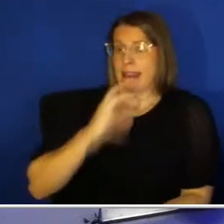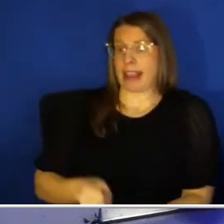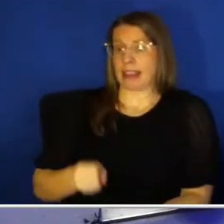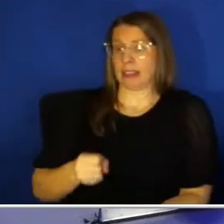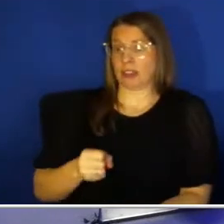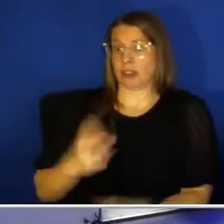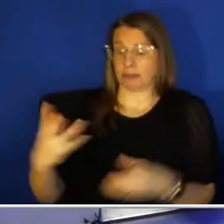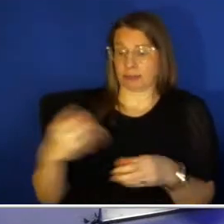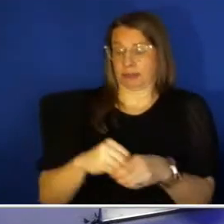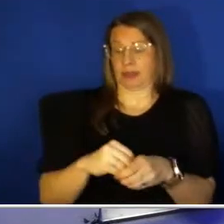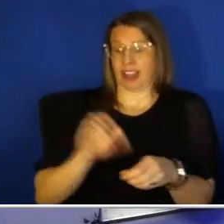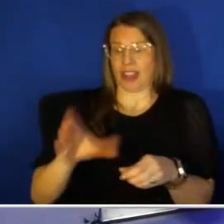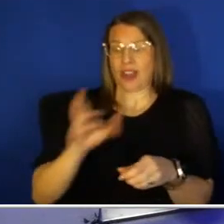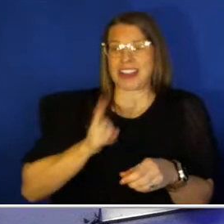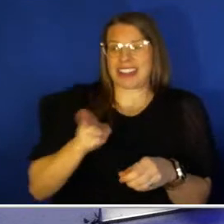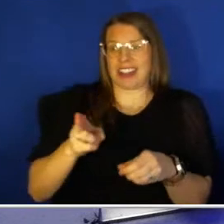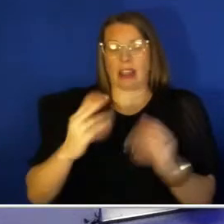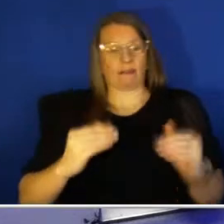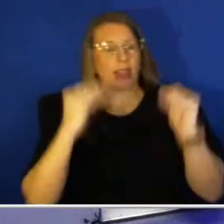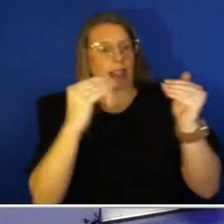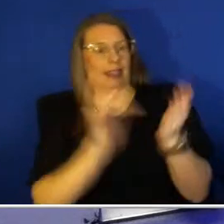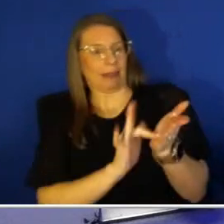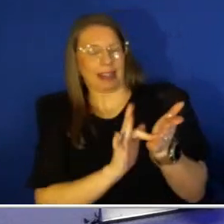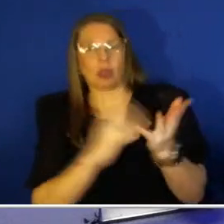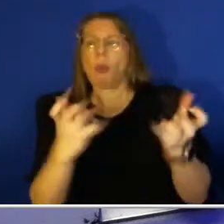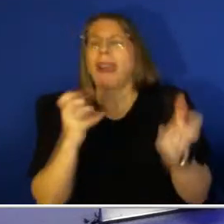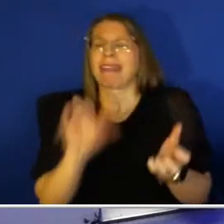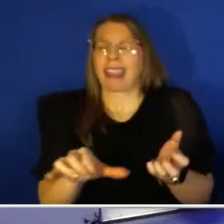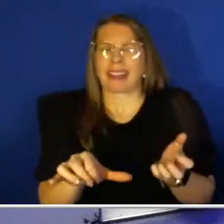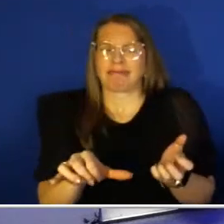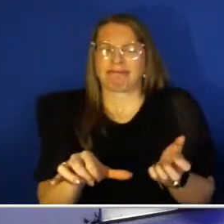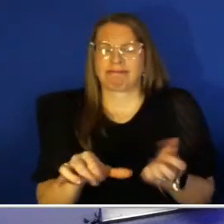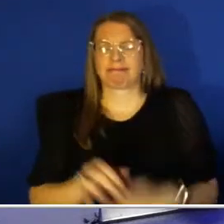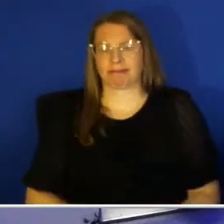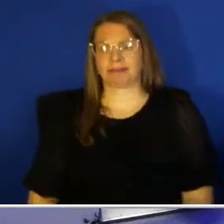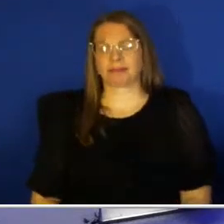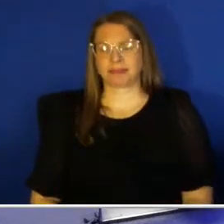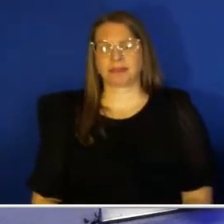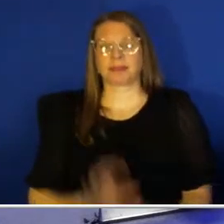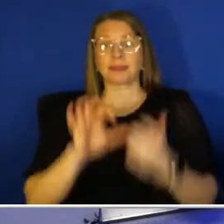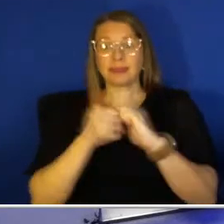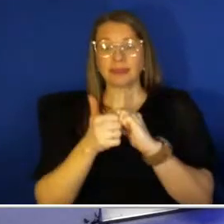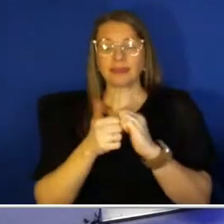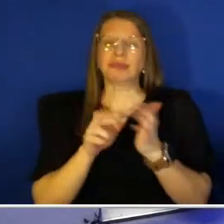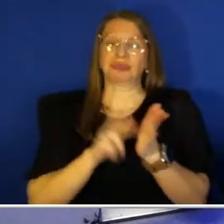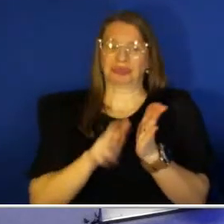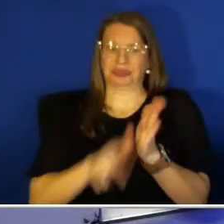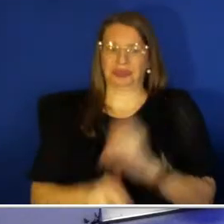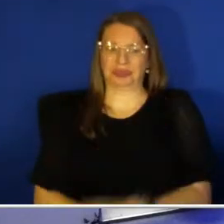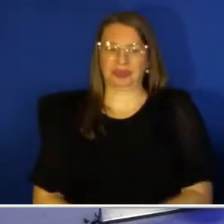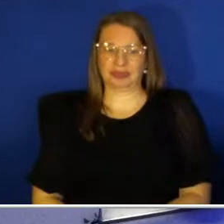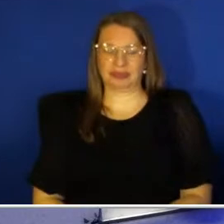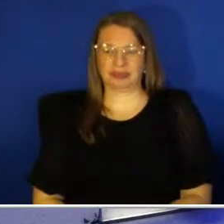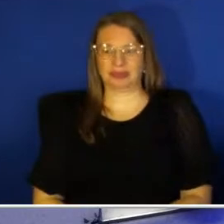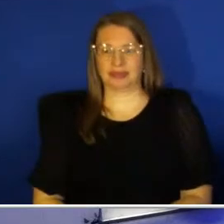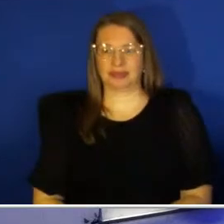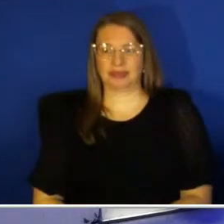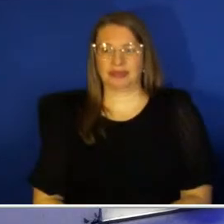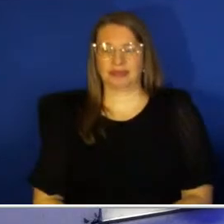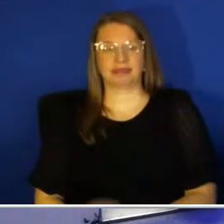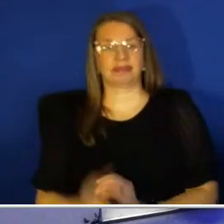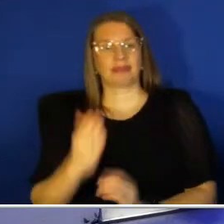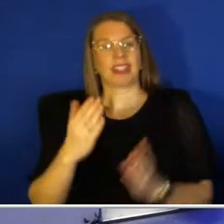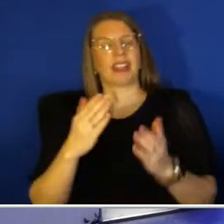and, again, advancing medicine, which is what we're always trying to do through research. I want to get final thoughts from our guests, and Dr. Muruganthakam, I'm going to start